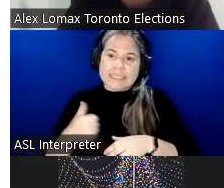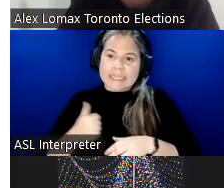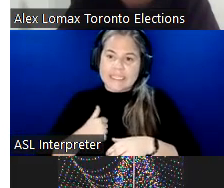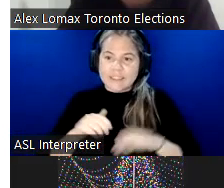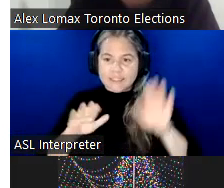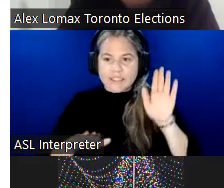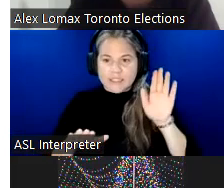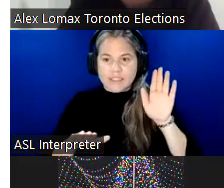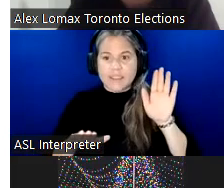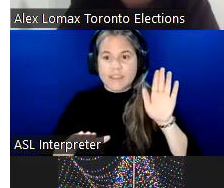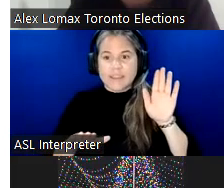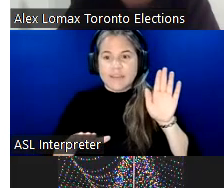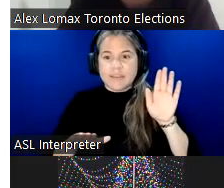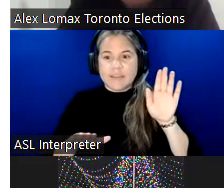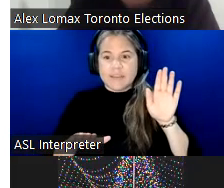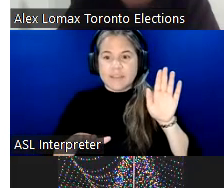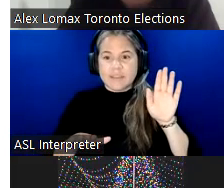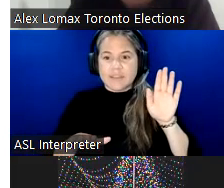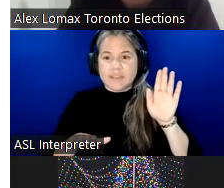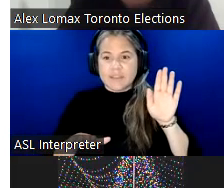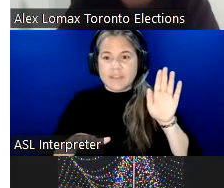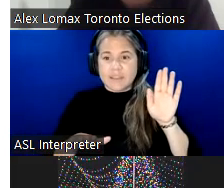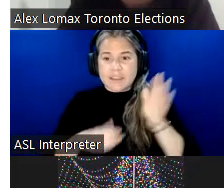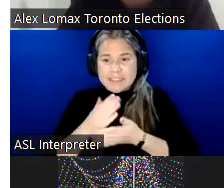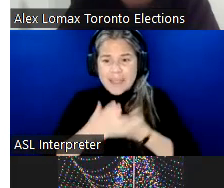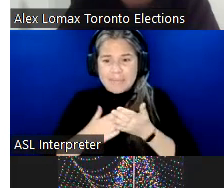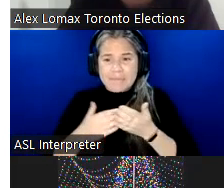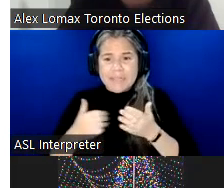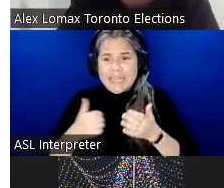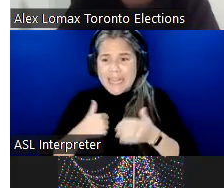citizen have no address? Is it possible?